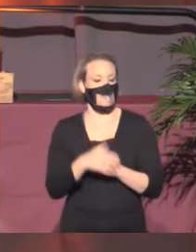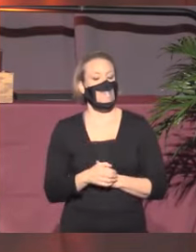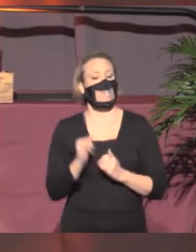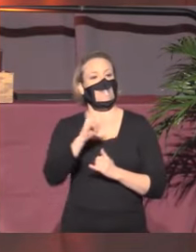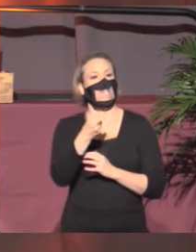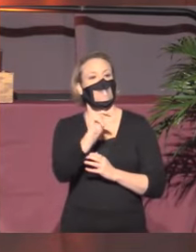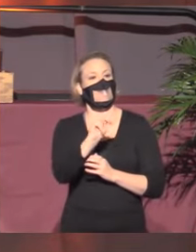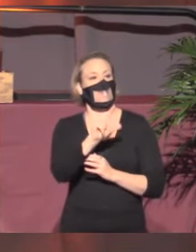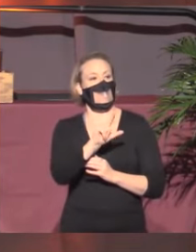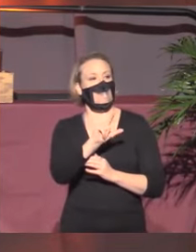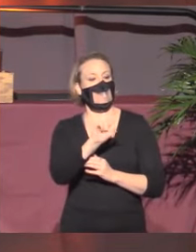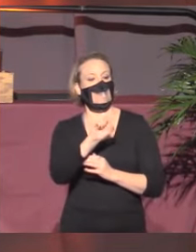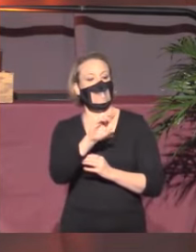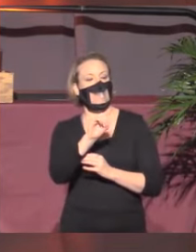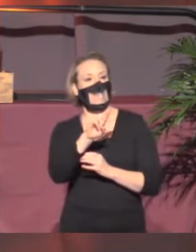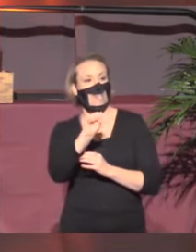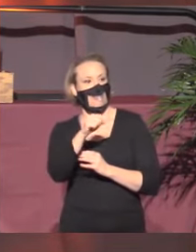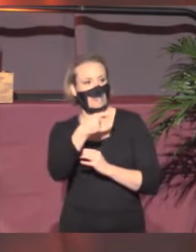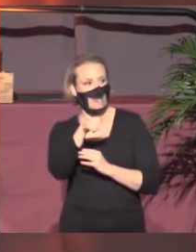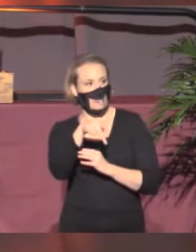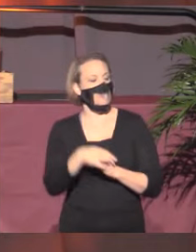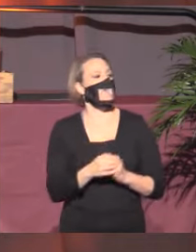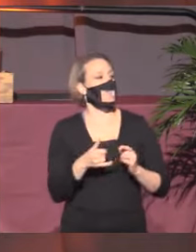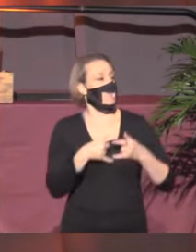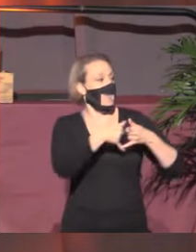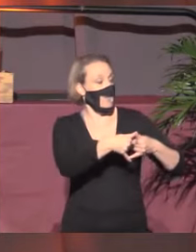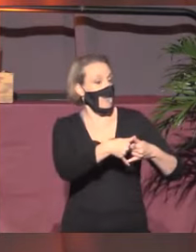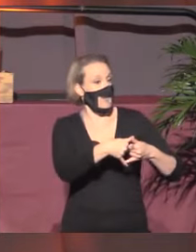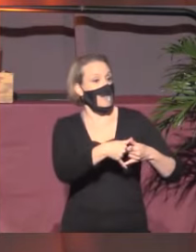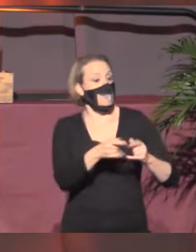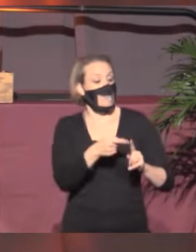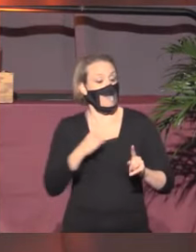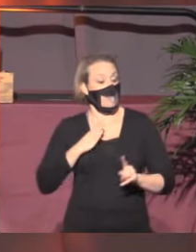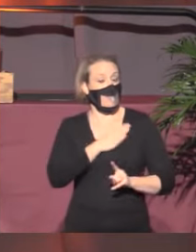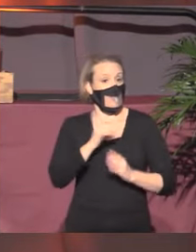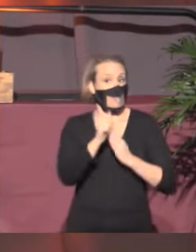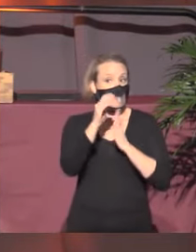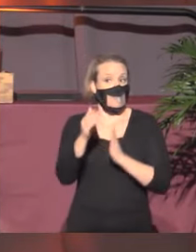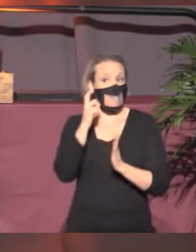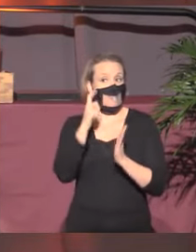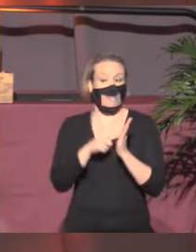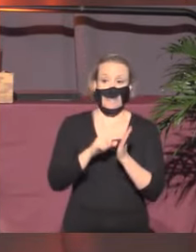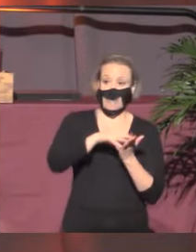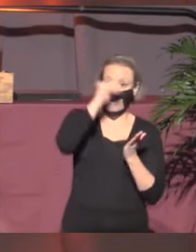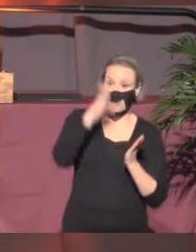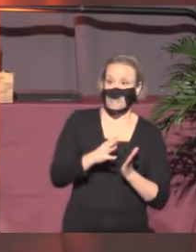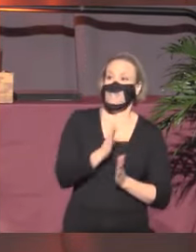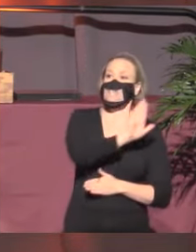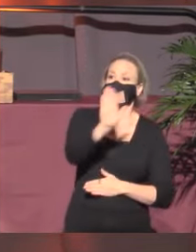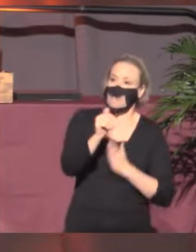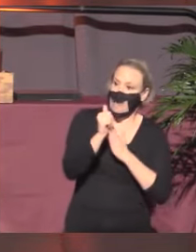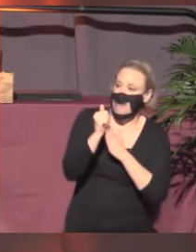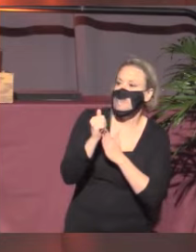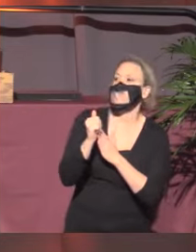Service Awards are established by the Board of Trustees to recognize students whose leadership and service to others and to the